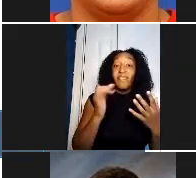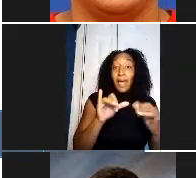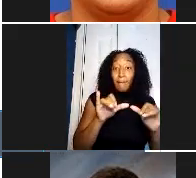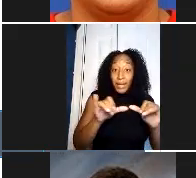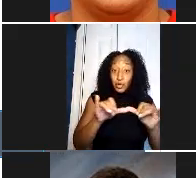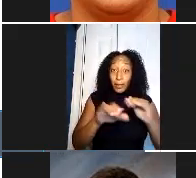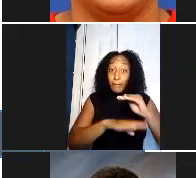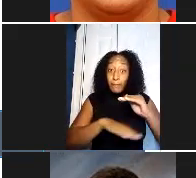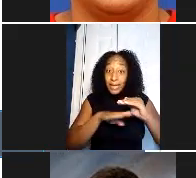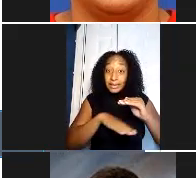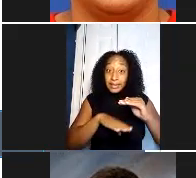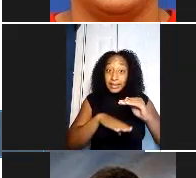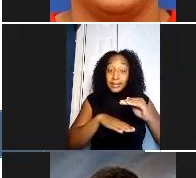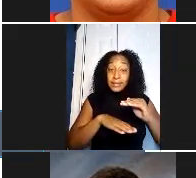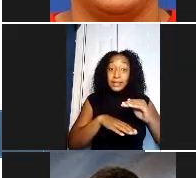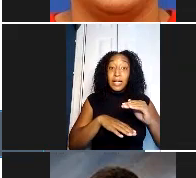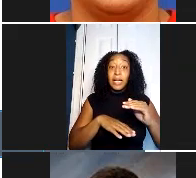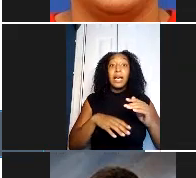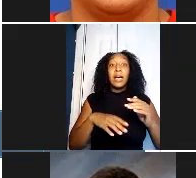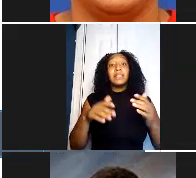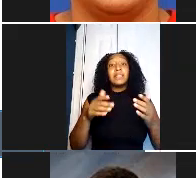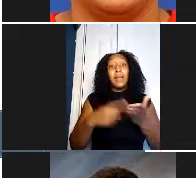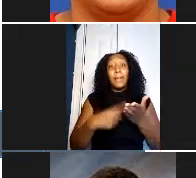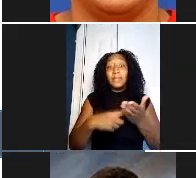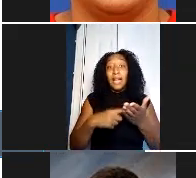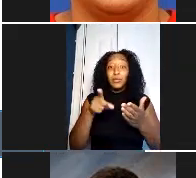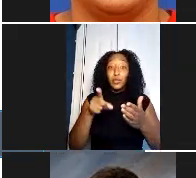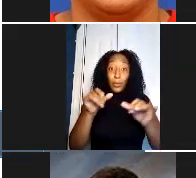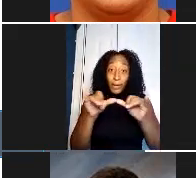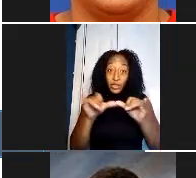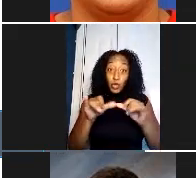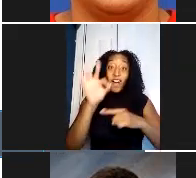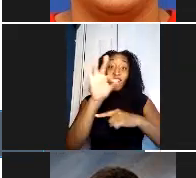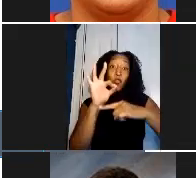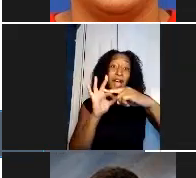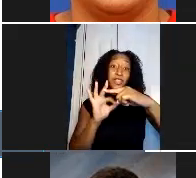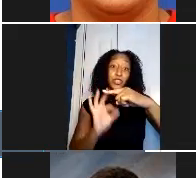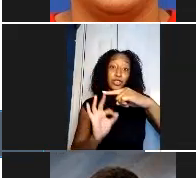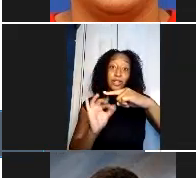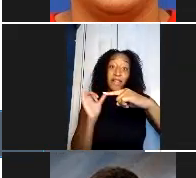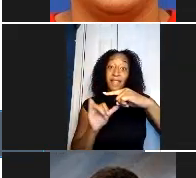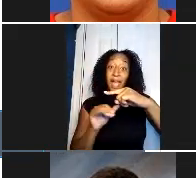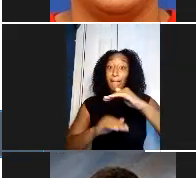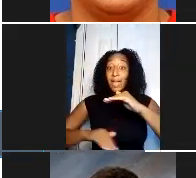measure fractions of our base. So this table